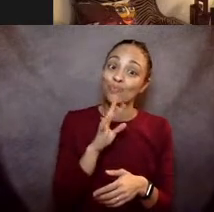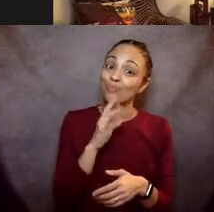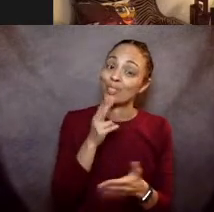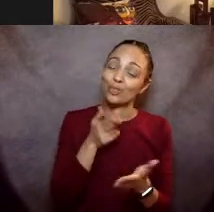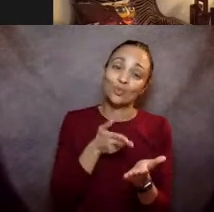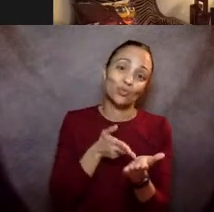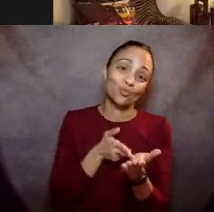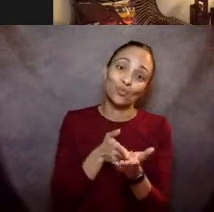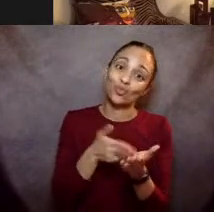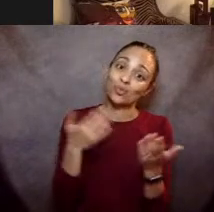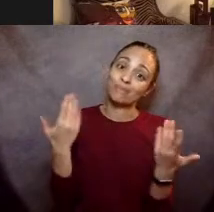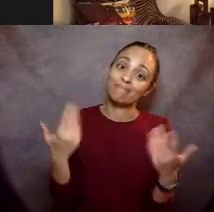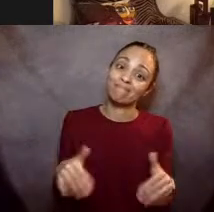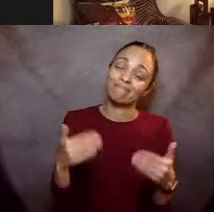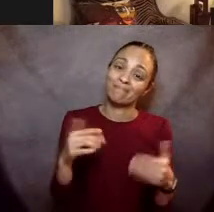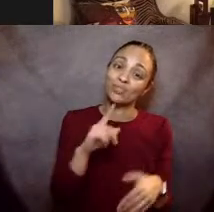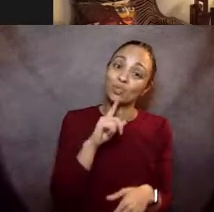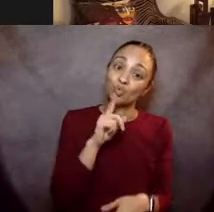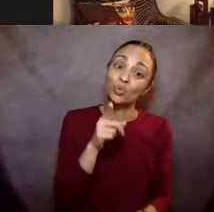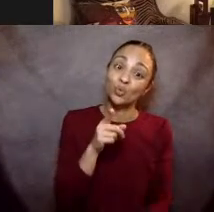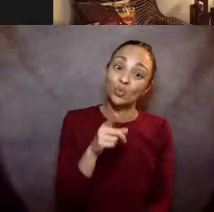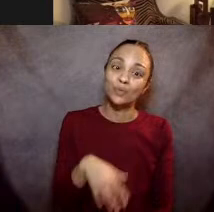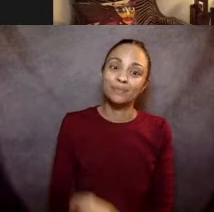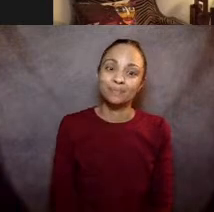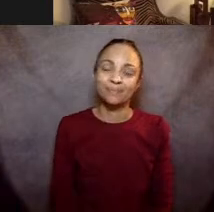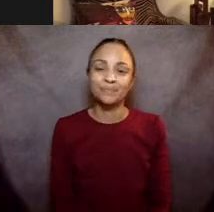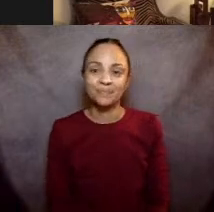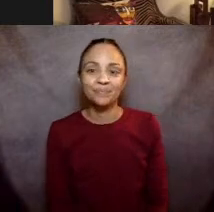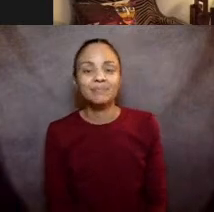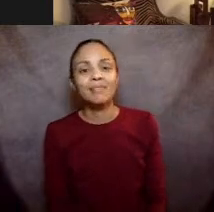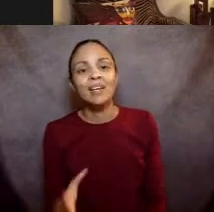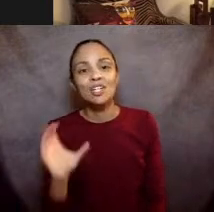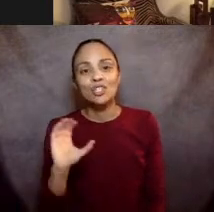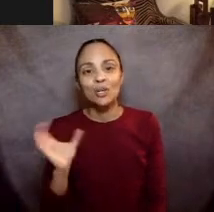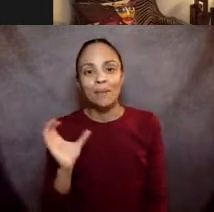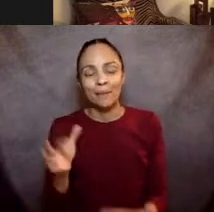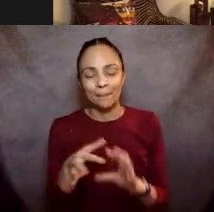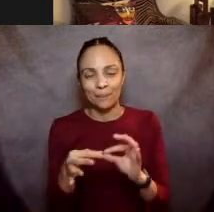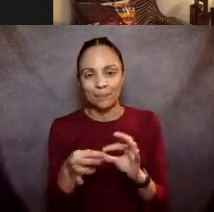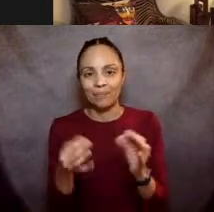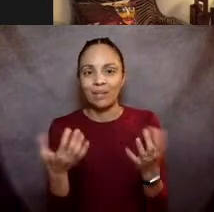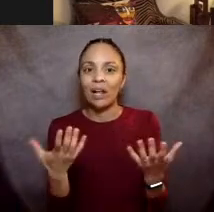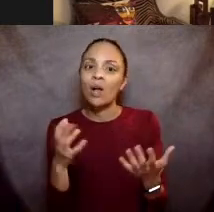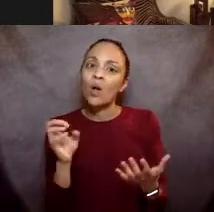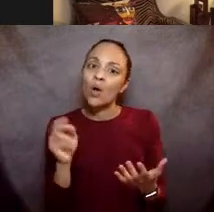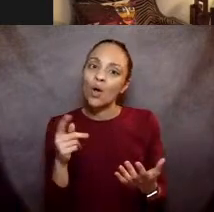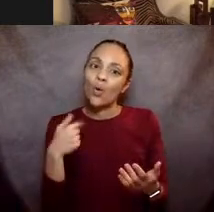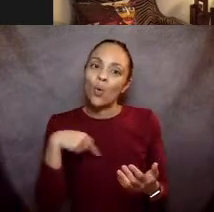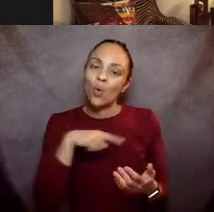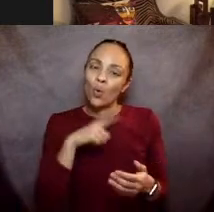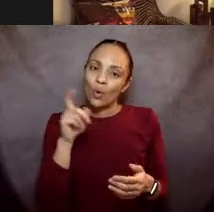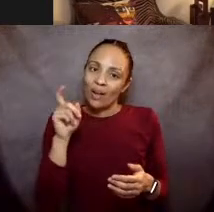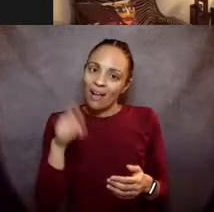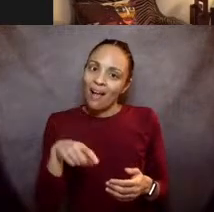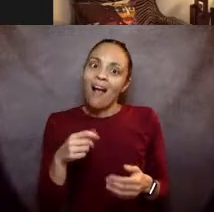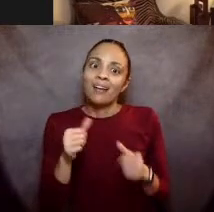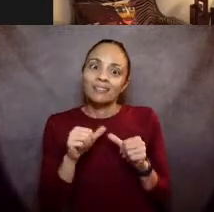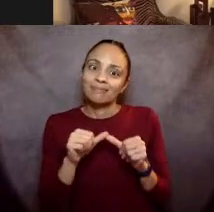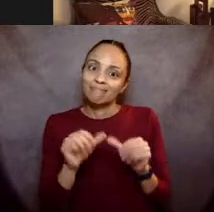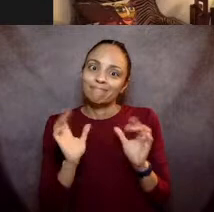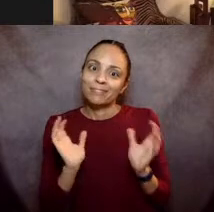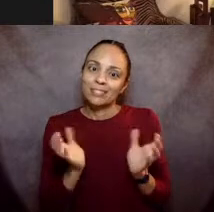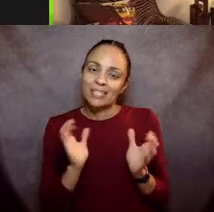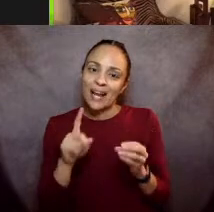Obviously, we should touch on this. And I hate using the word pivot, but this Zoom thing,